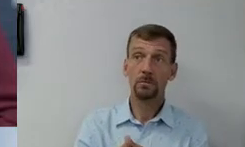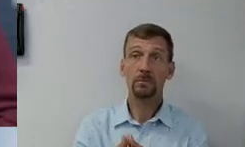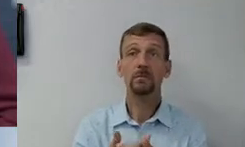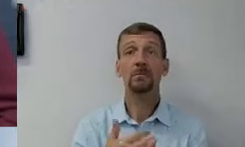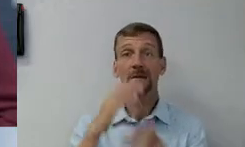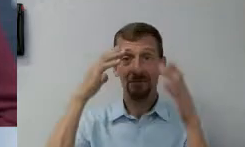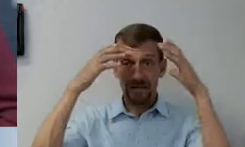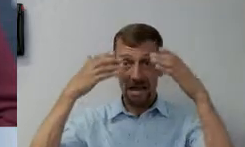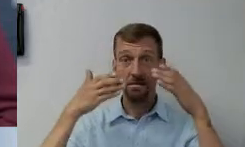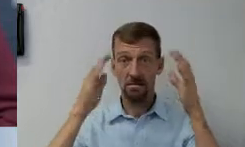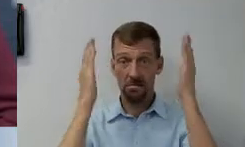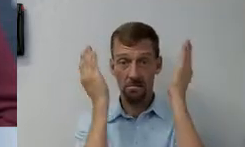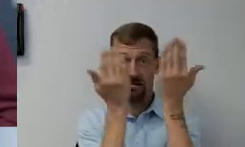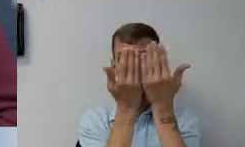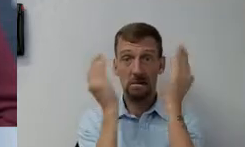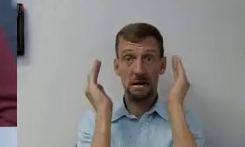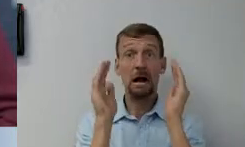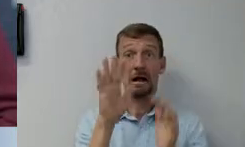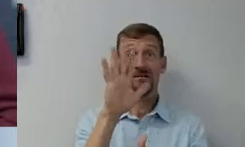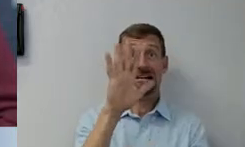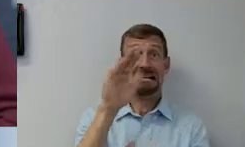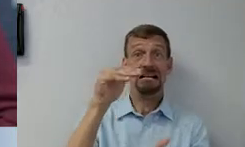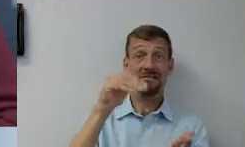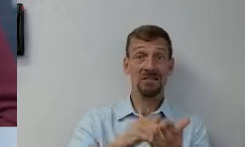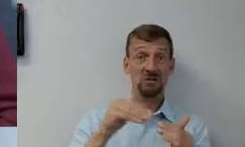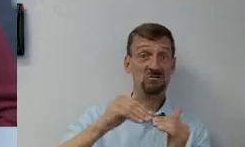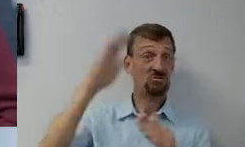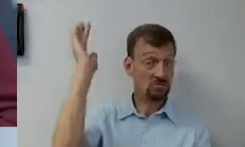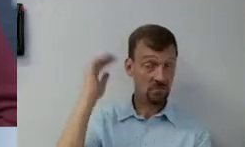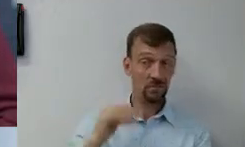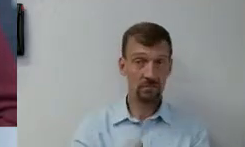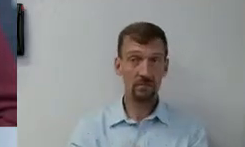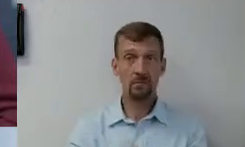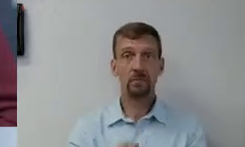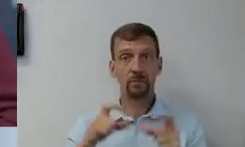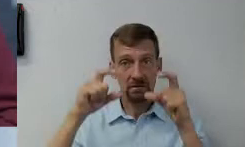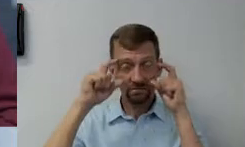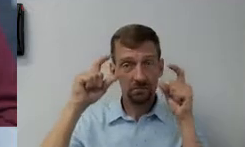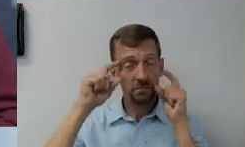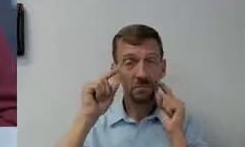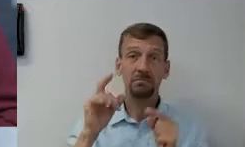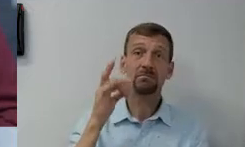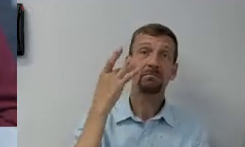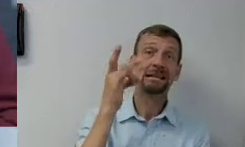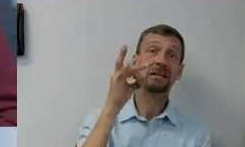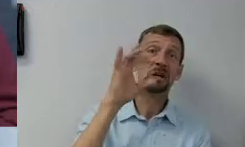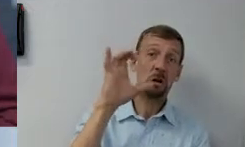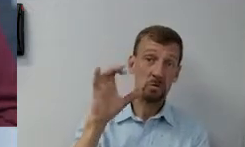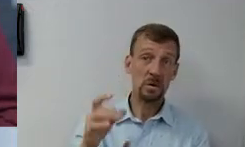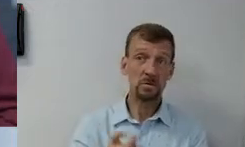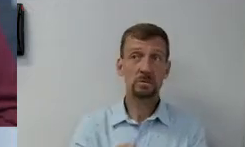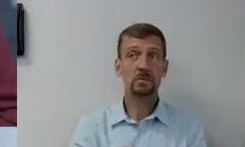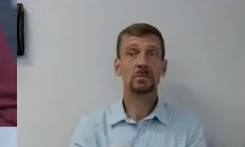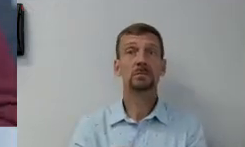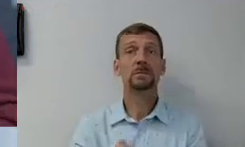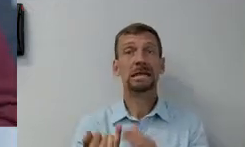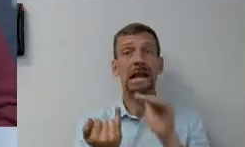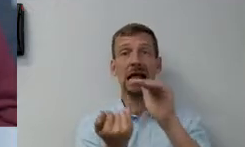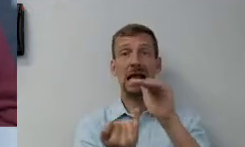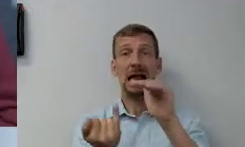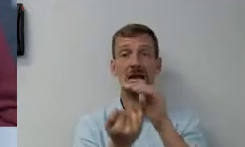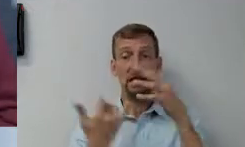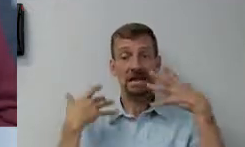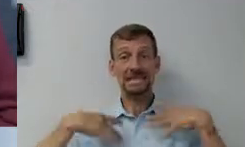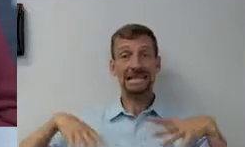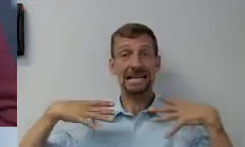Face shields, more than 5,000. Goggles, glasses, almost 1,800. Isolation gowns